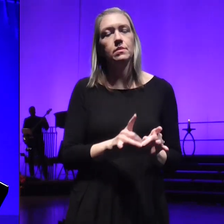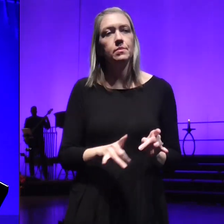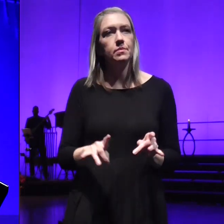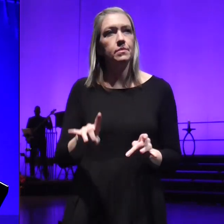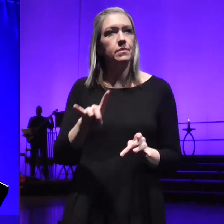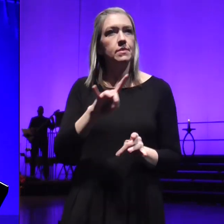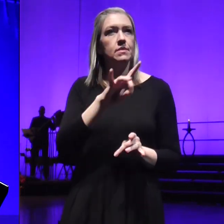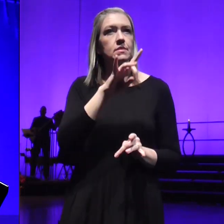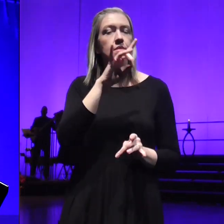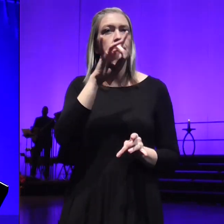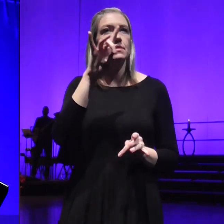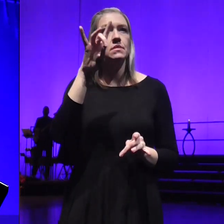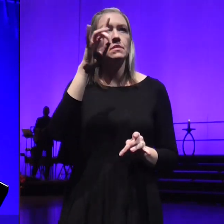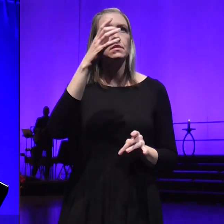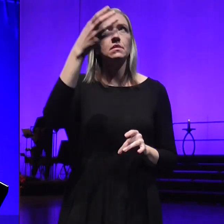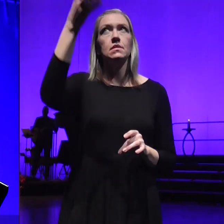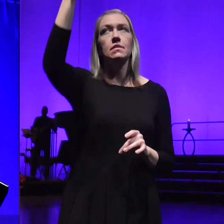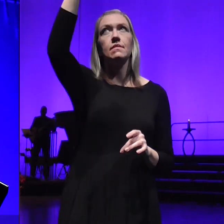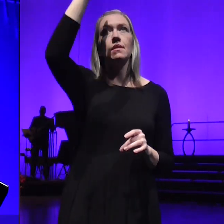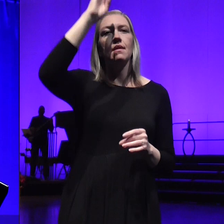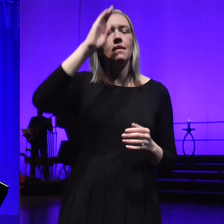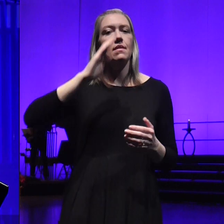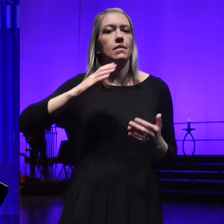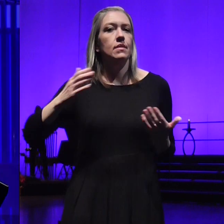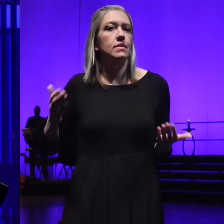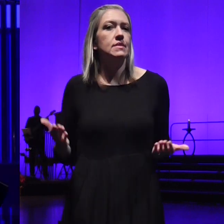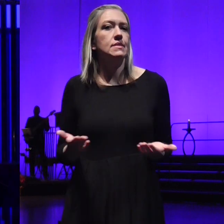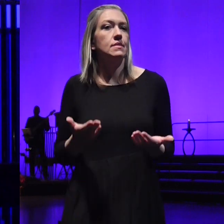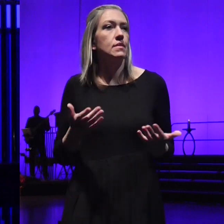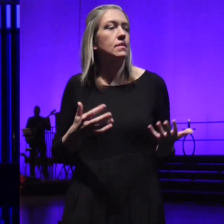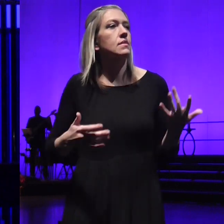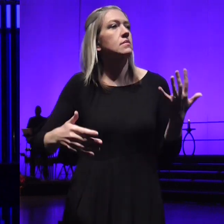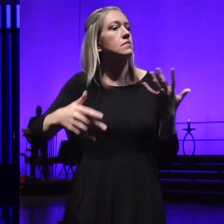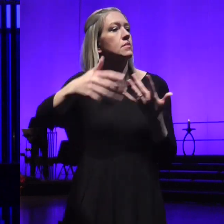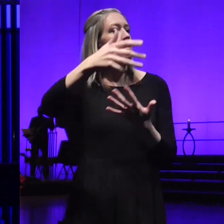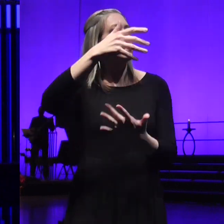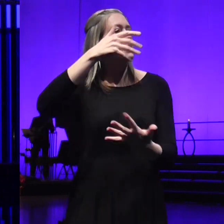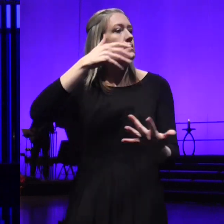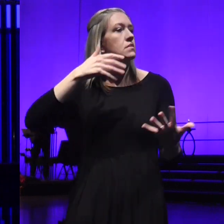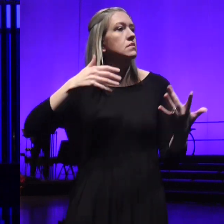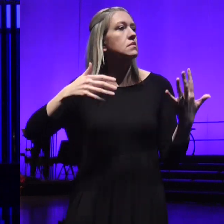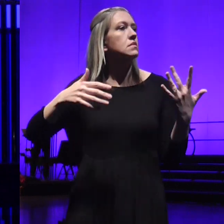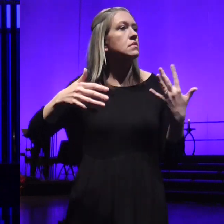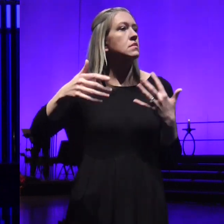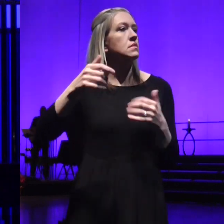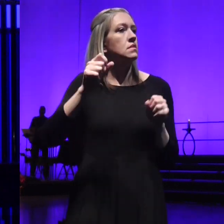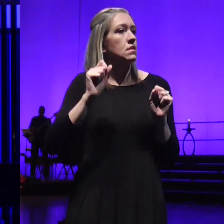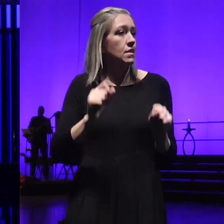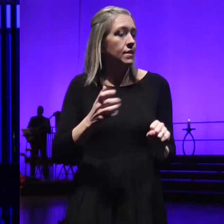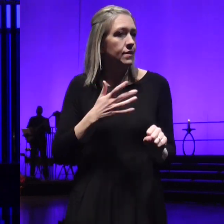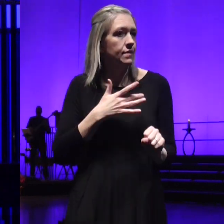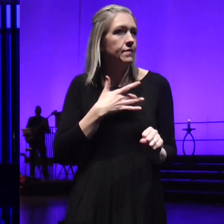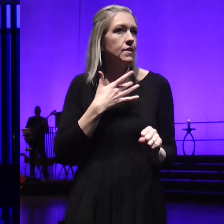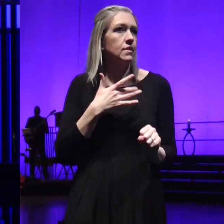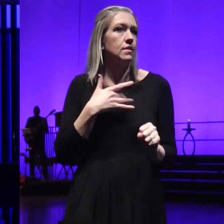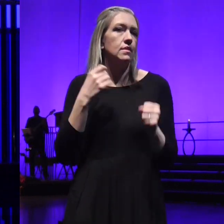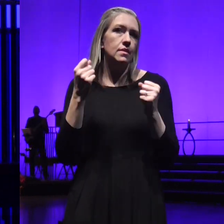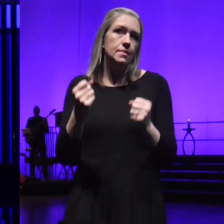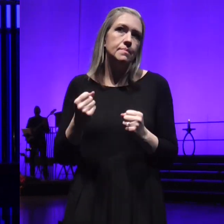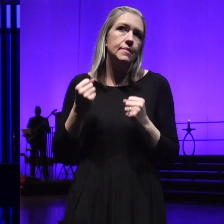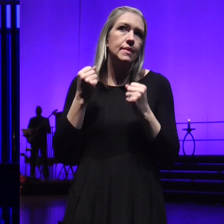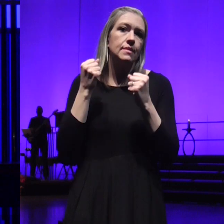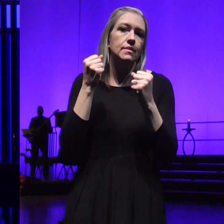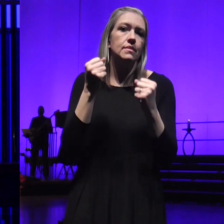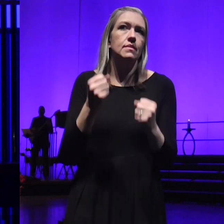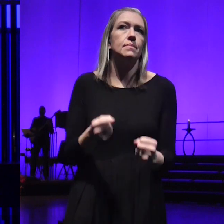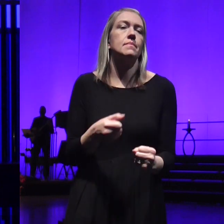Surely the presence of God is in this place. I can feel